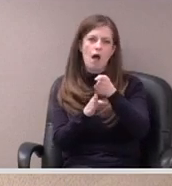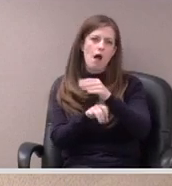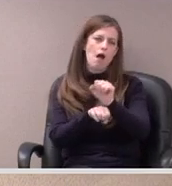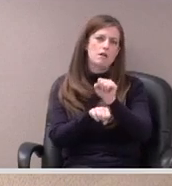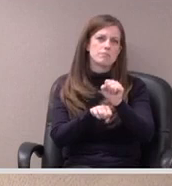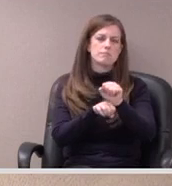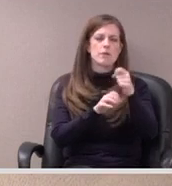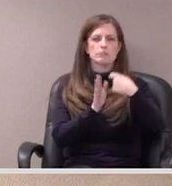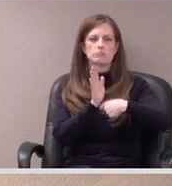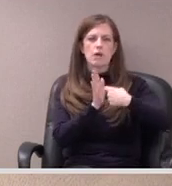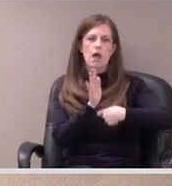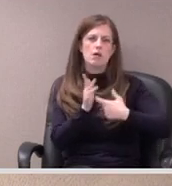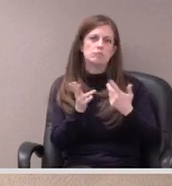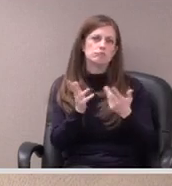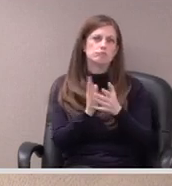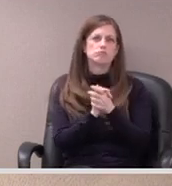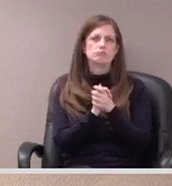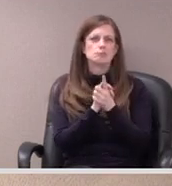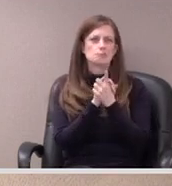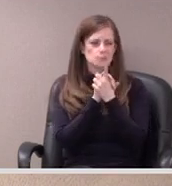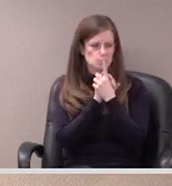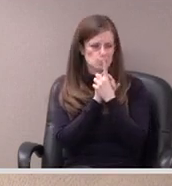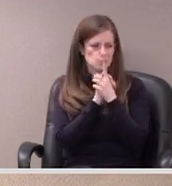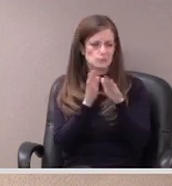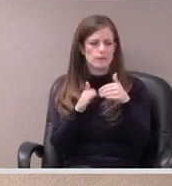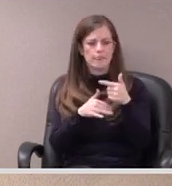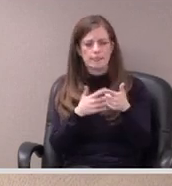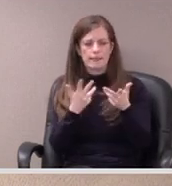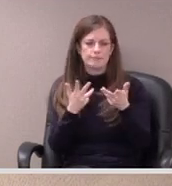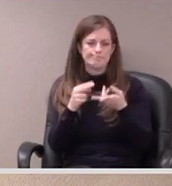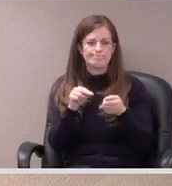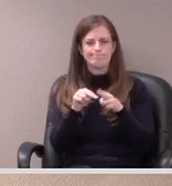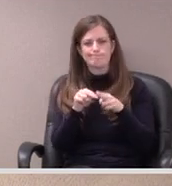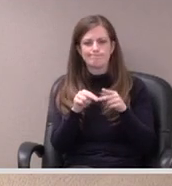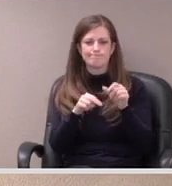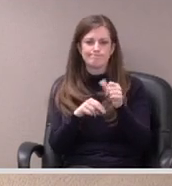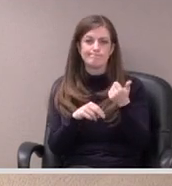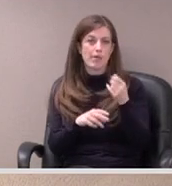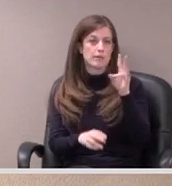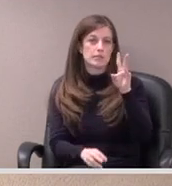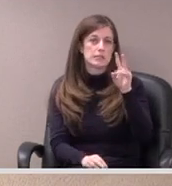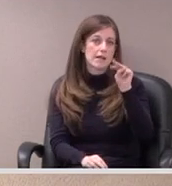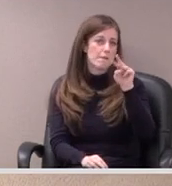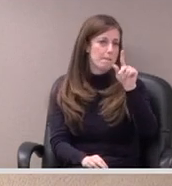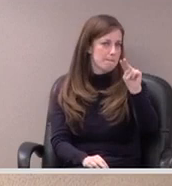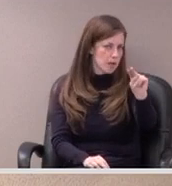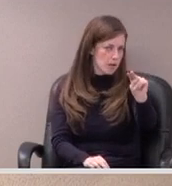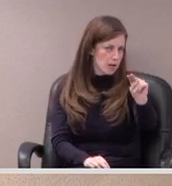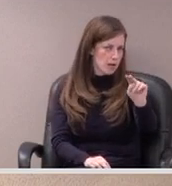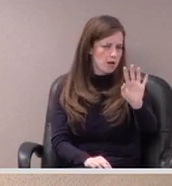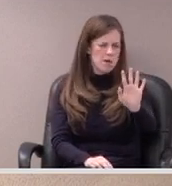occupational taxes that will then increase that by another $7 million. So,